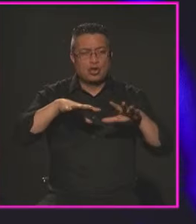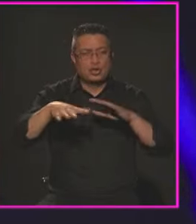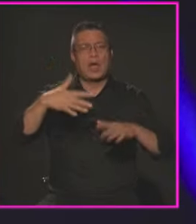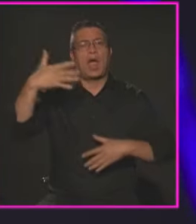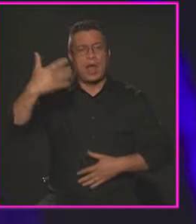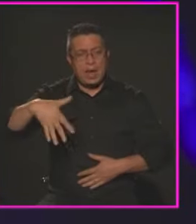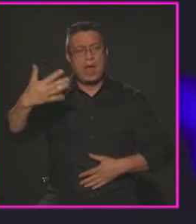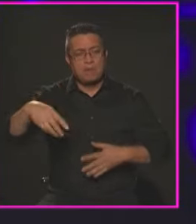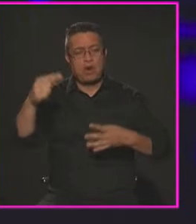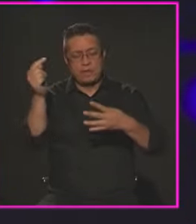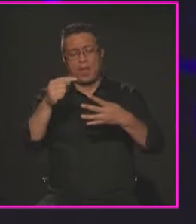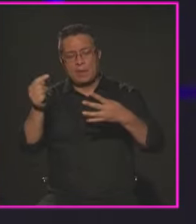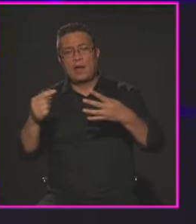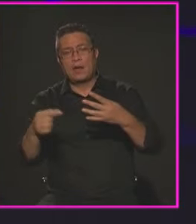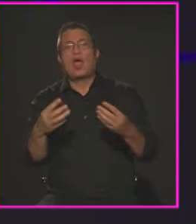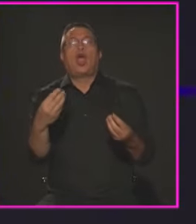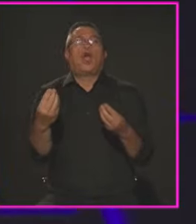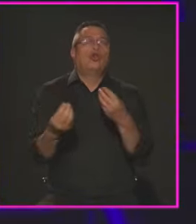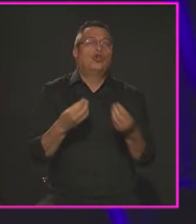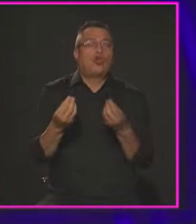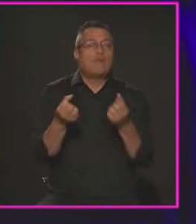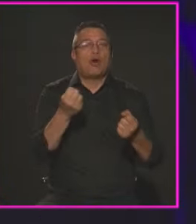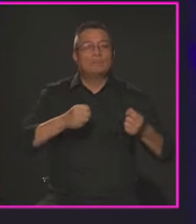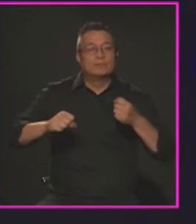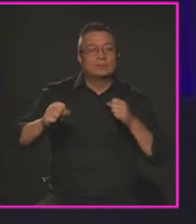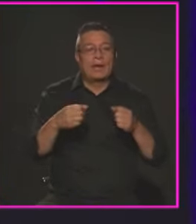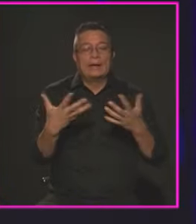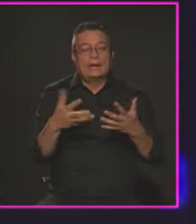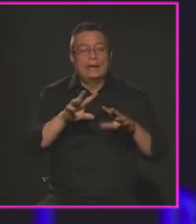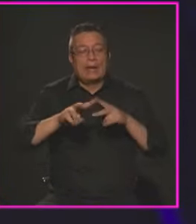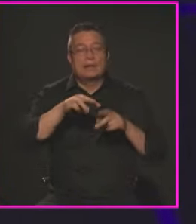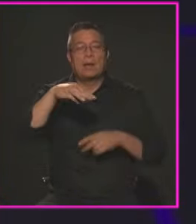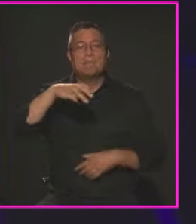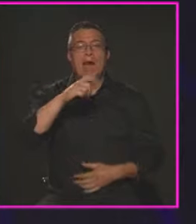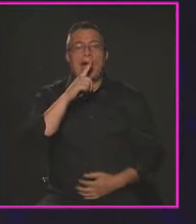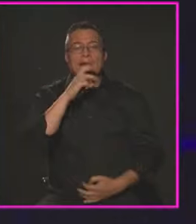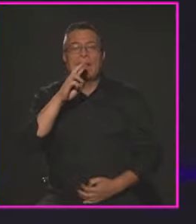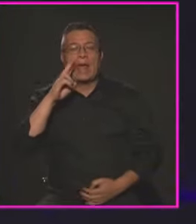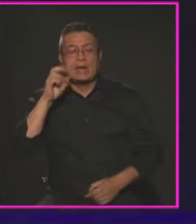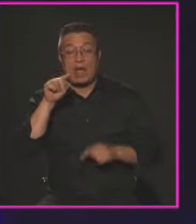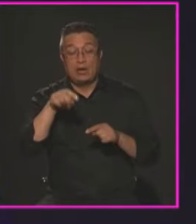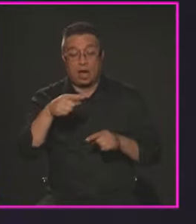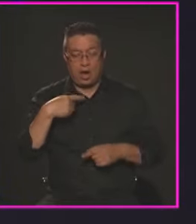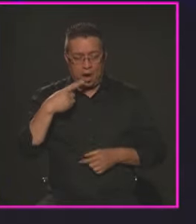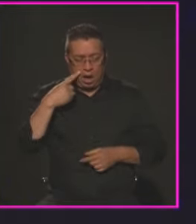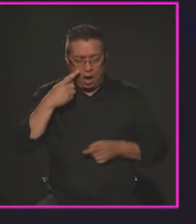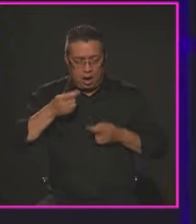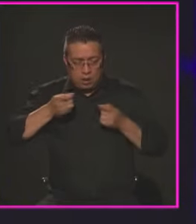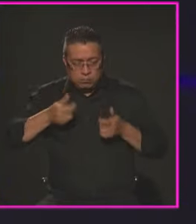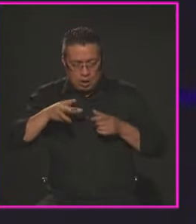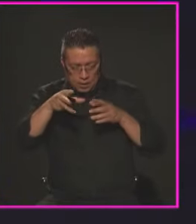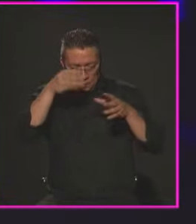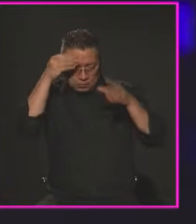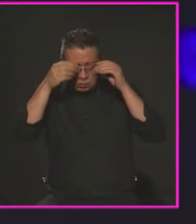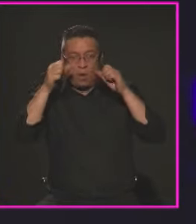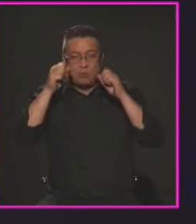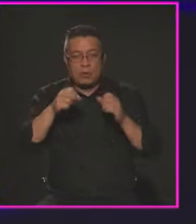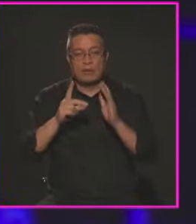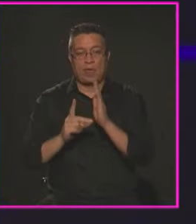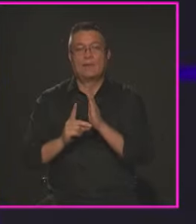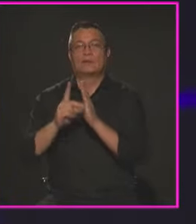of, behaves. In fact, this knowledge has given us also the possibility to develop a lot of inventions, a